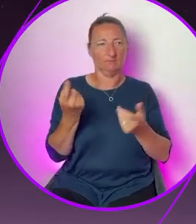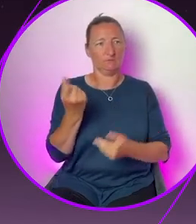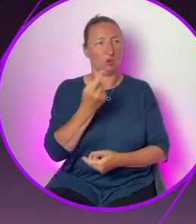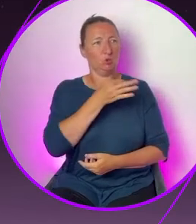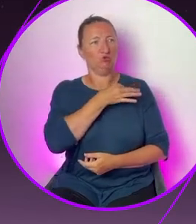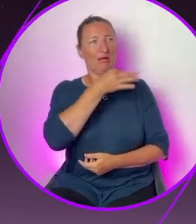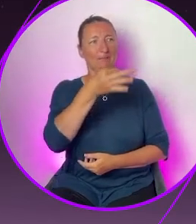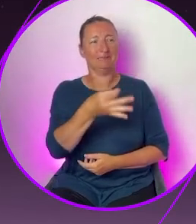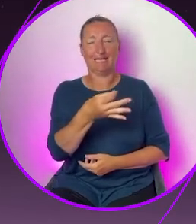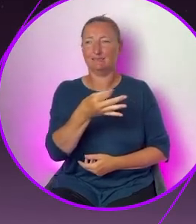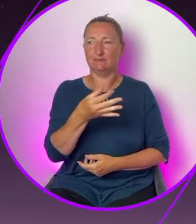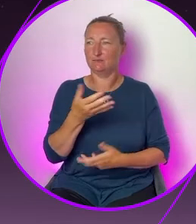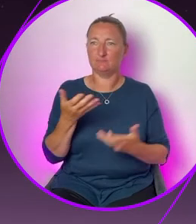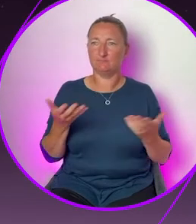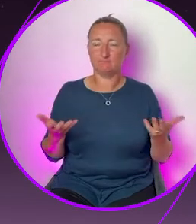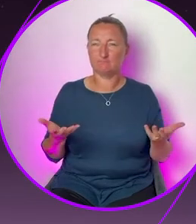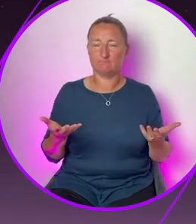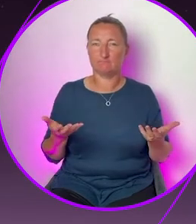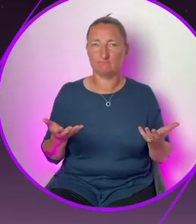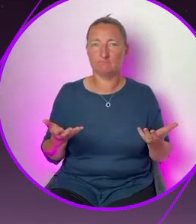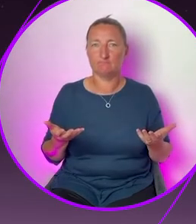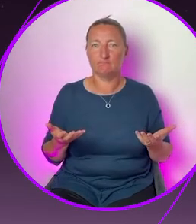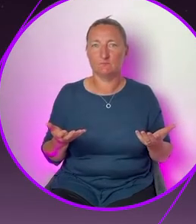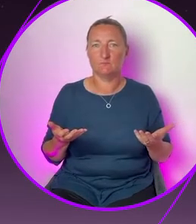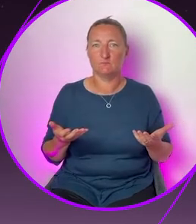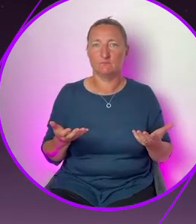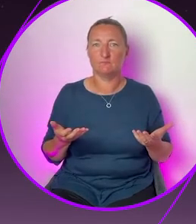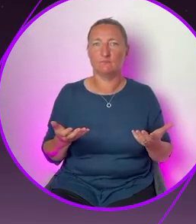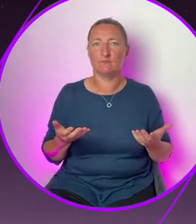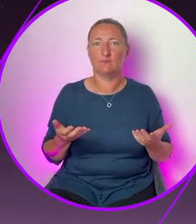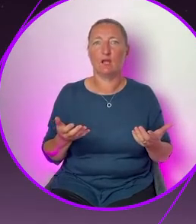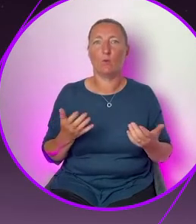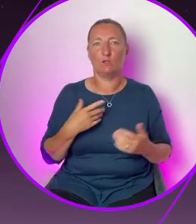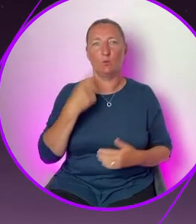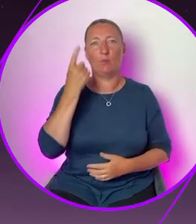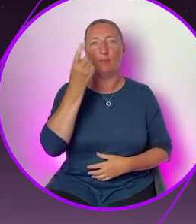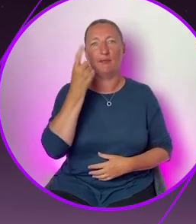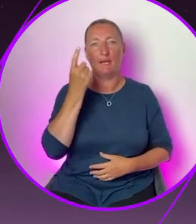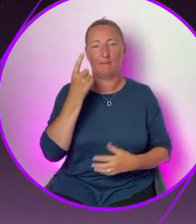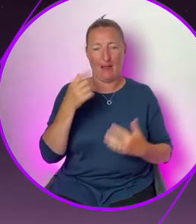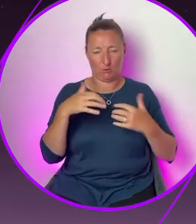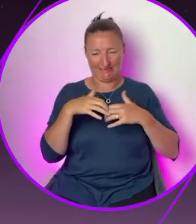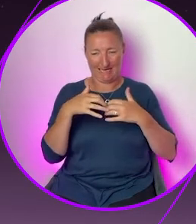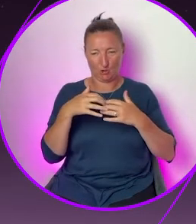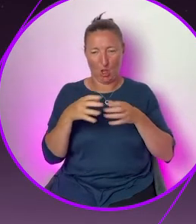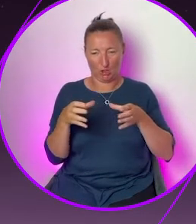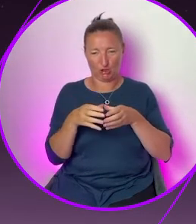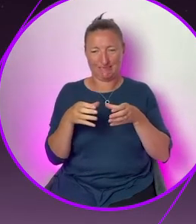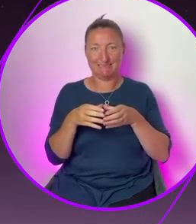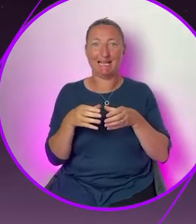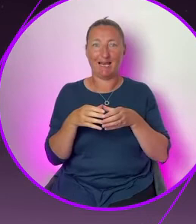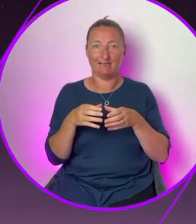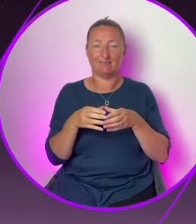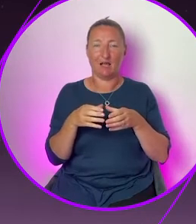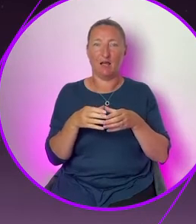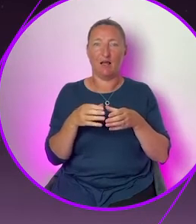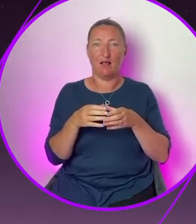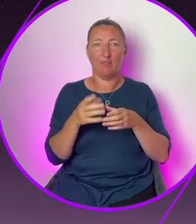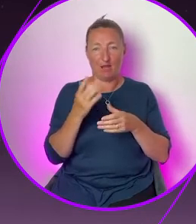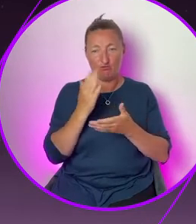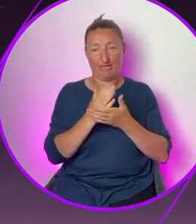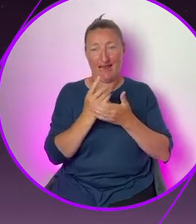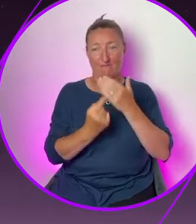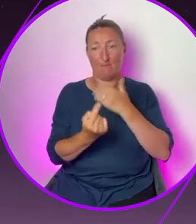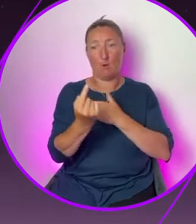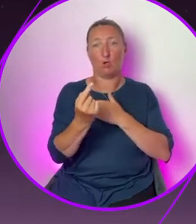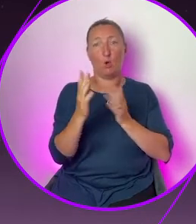in it, and that comes down to the fact that we have sort of a tech sector that is largely sort of a monoculture.